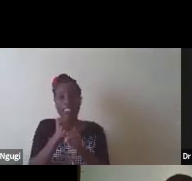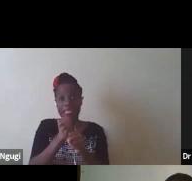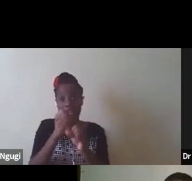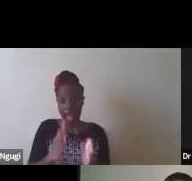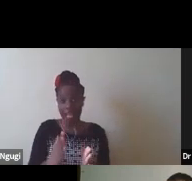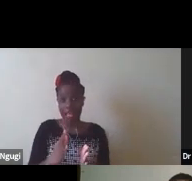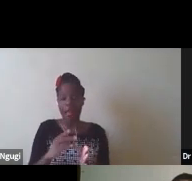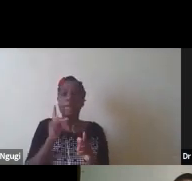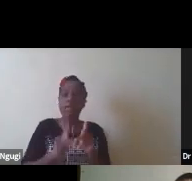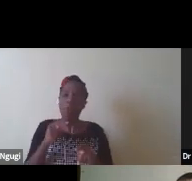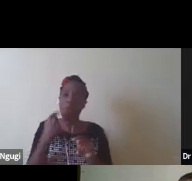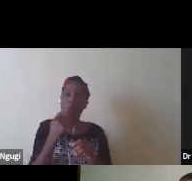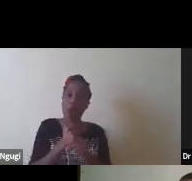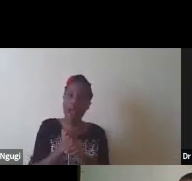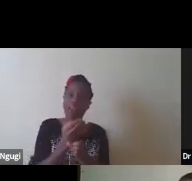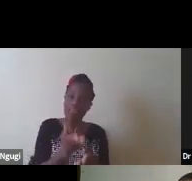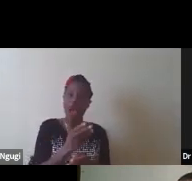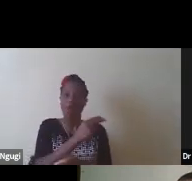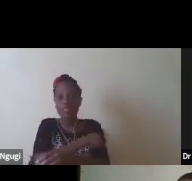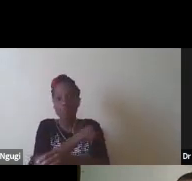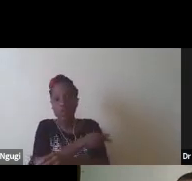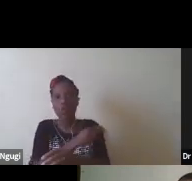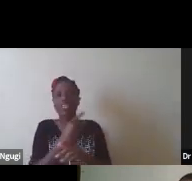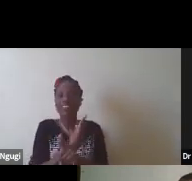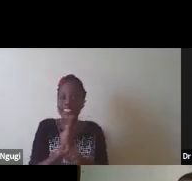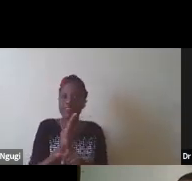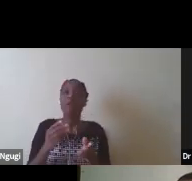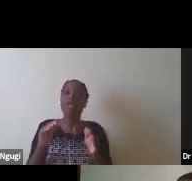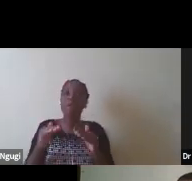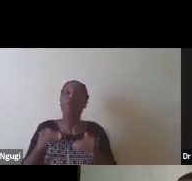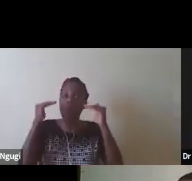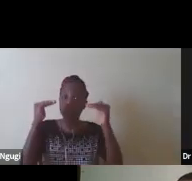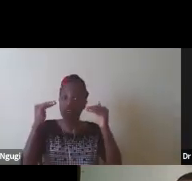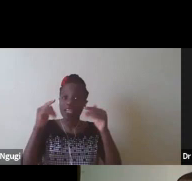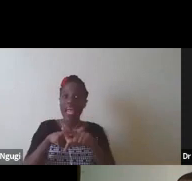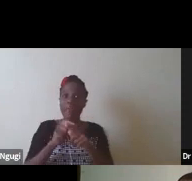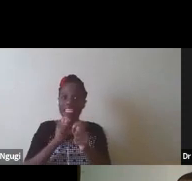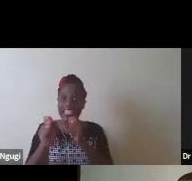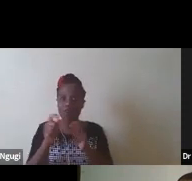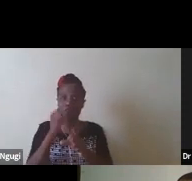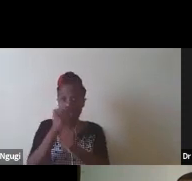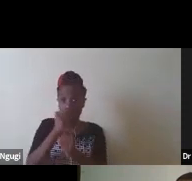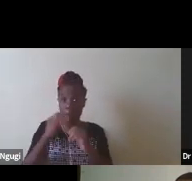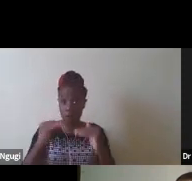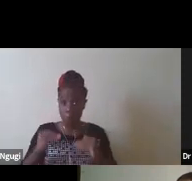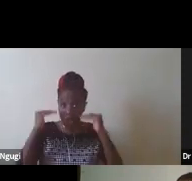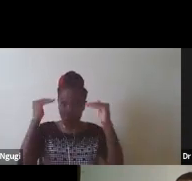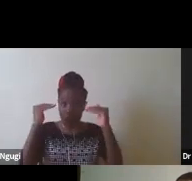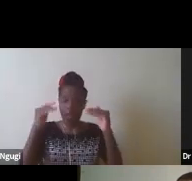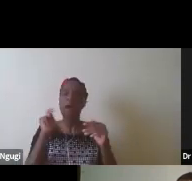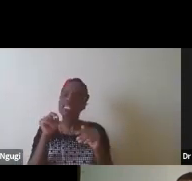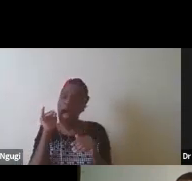working facilities, their various hospitals, they'll go for promotion interviews. And a key question that is asked is, have you done e-training?